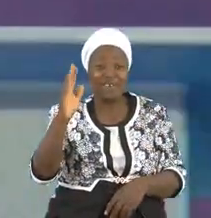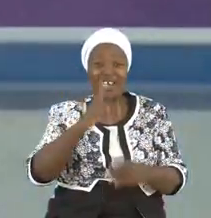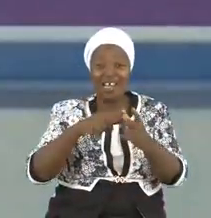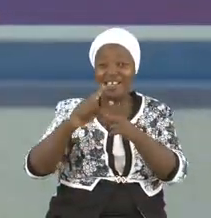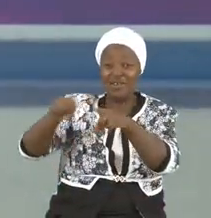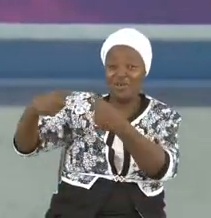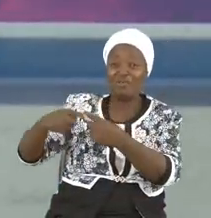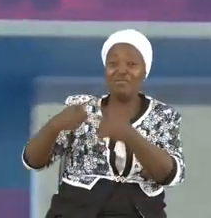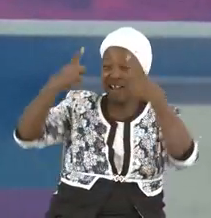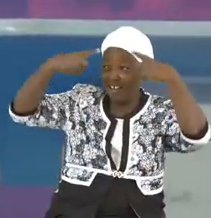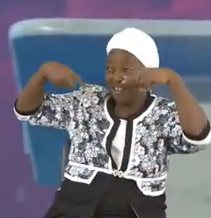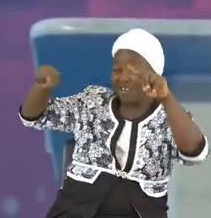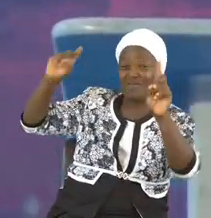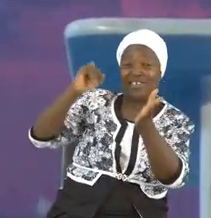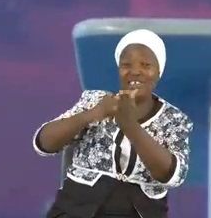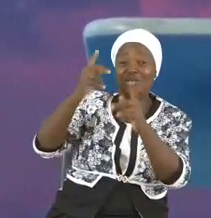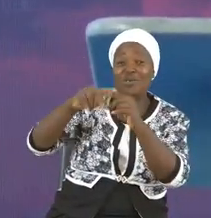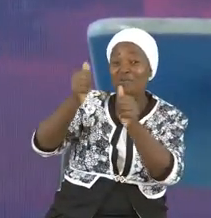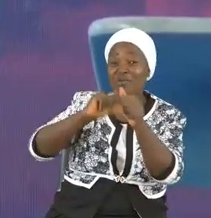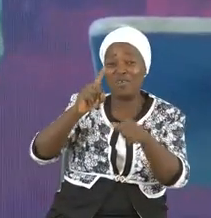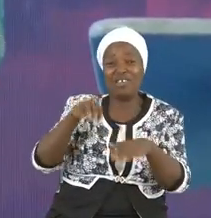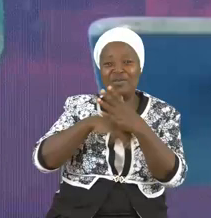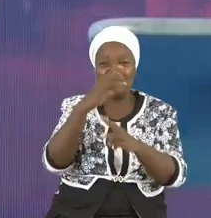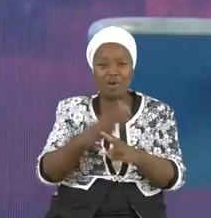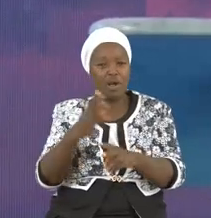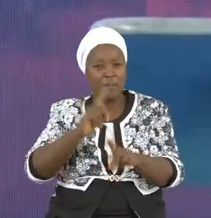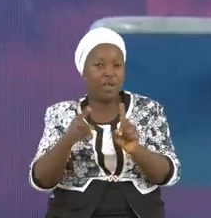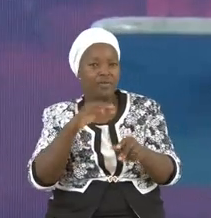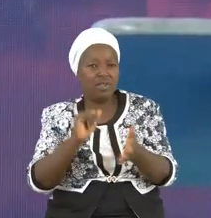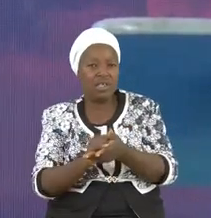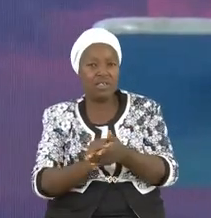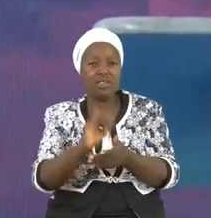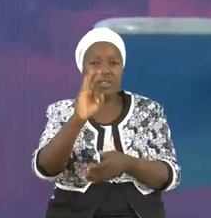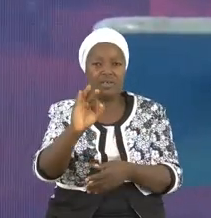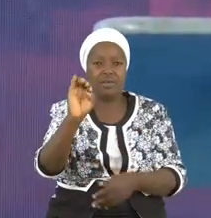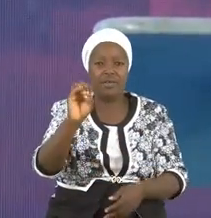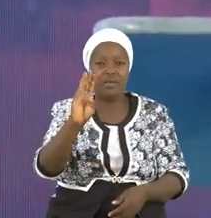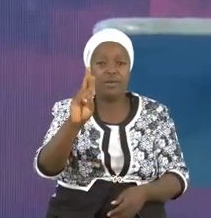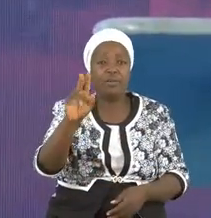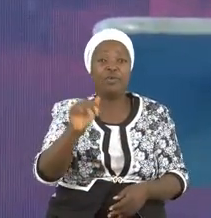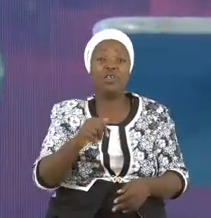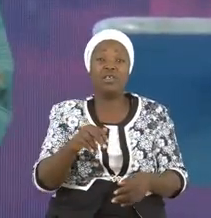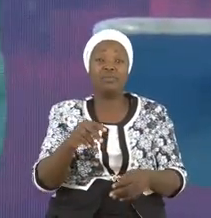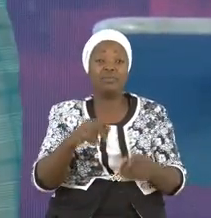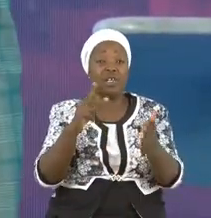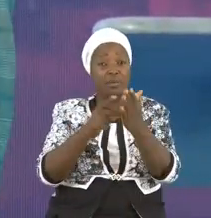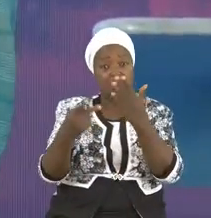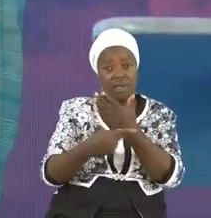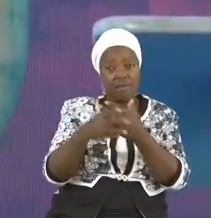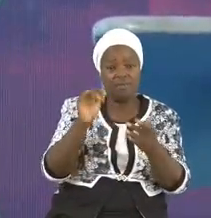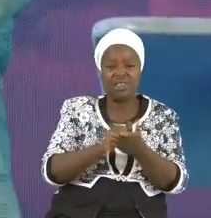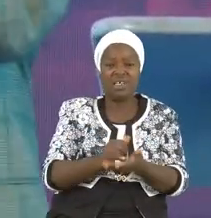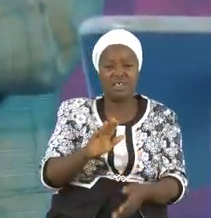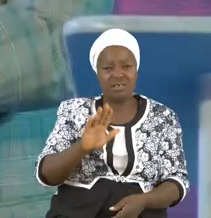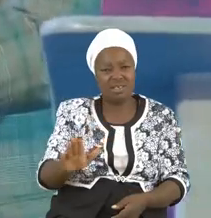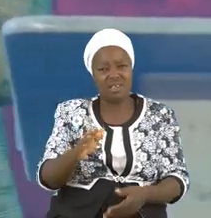But for that February crusade, that child helpless like that, then